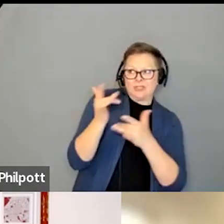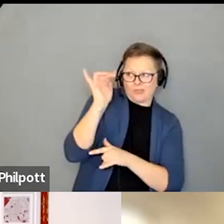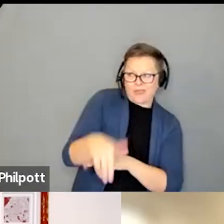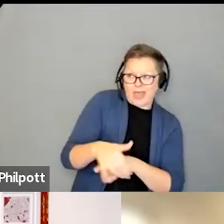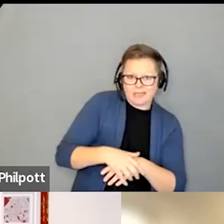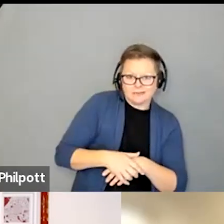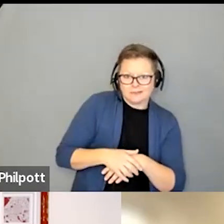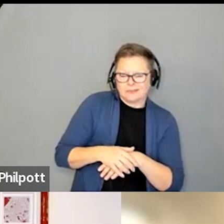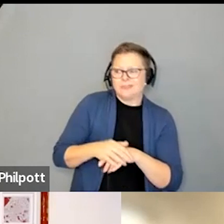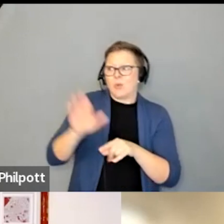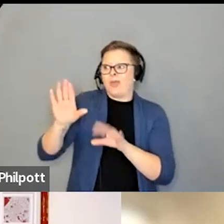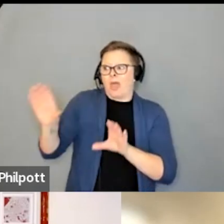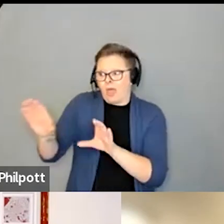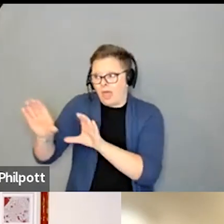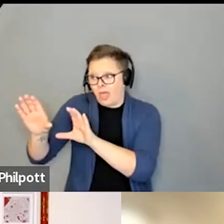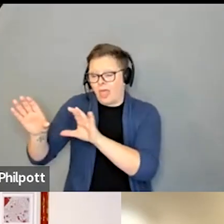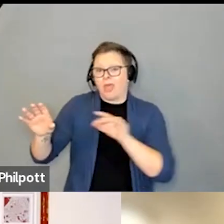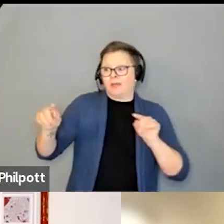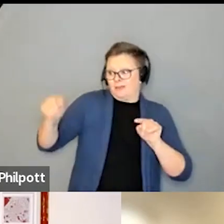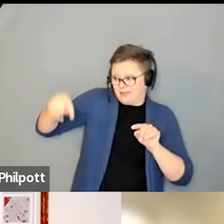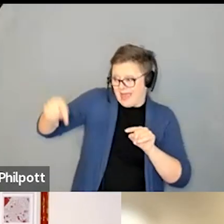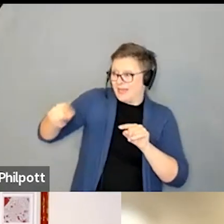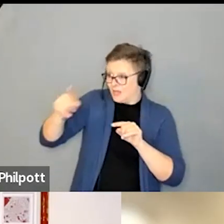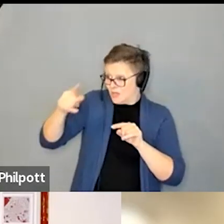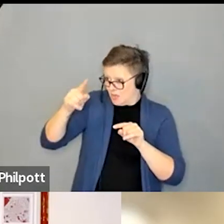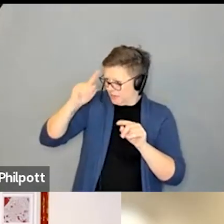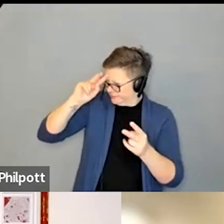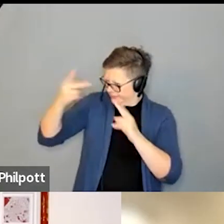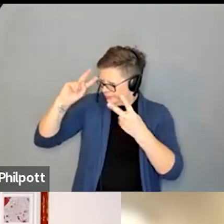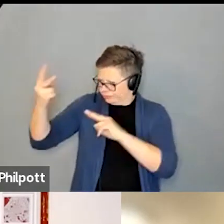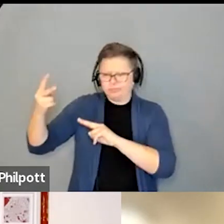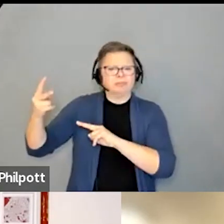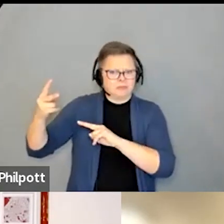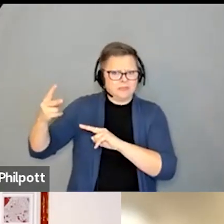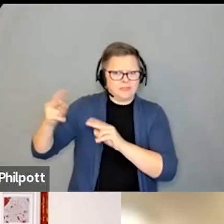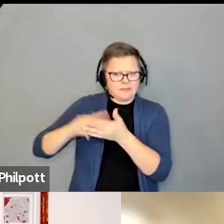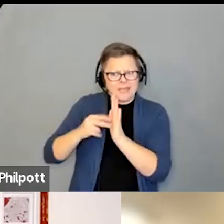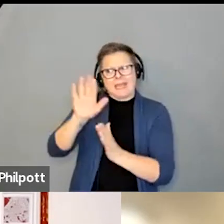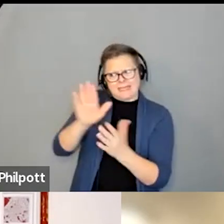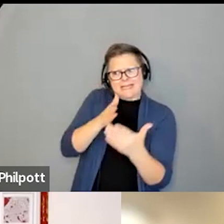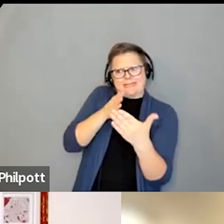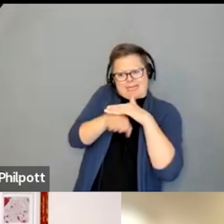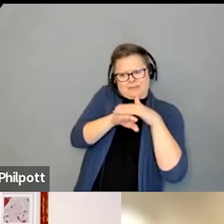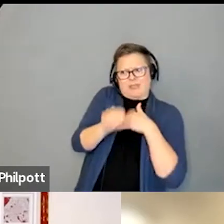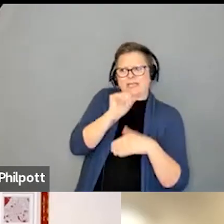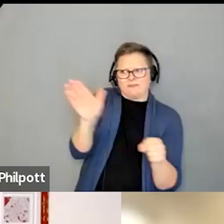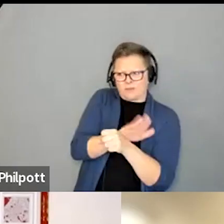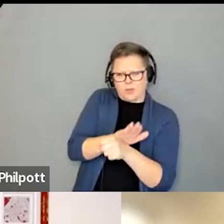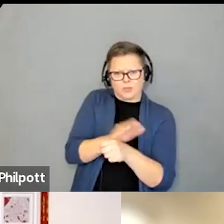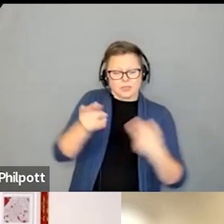get conflated, then we start to run into problems. And I got to tell you that we're great for